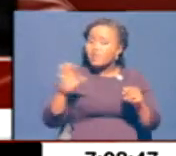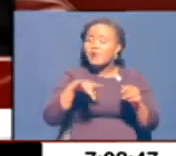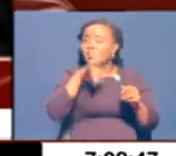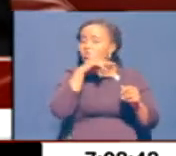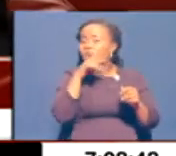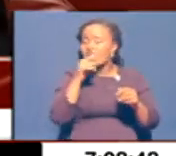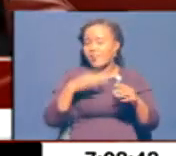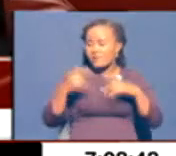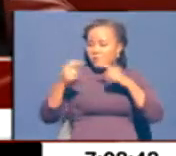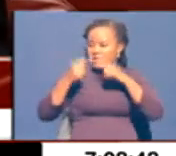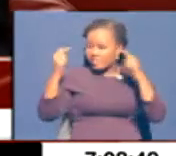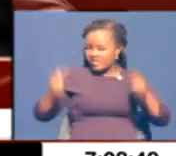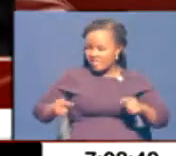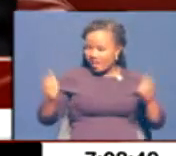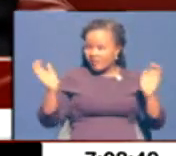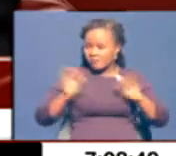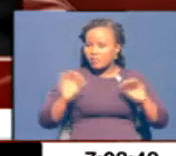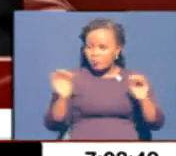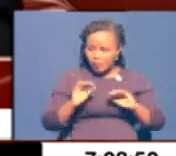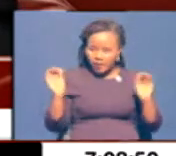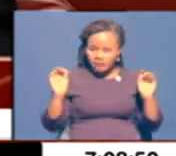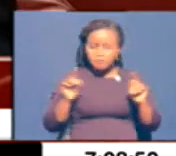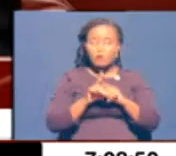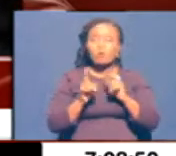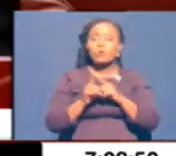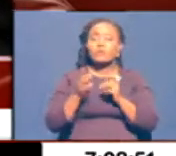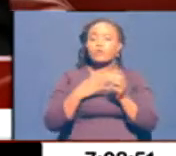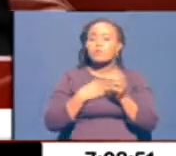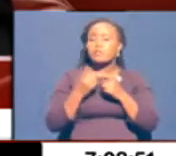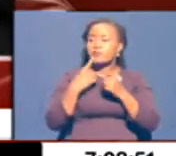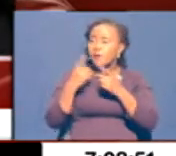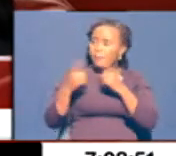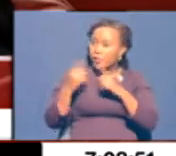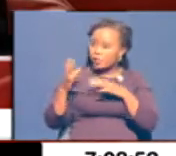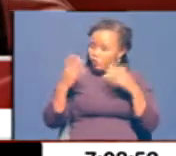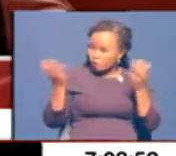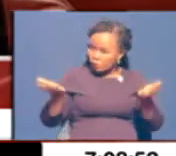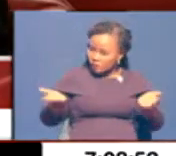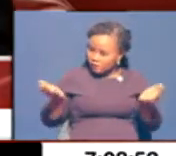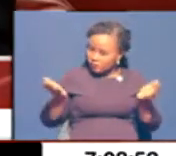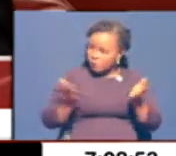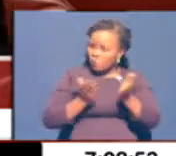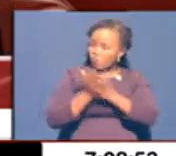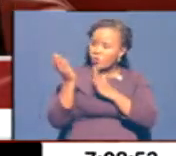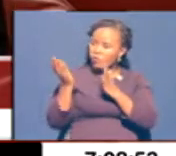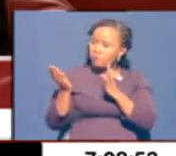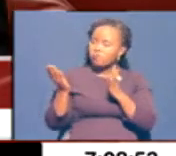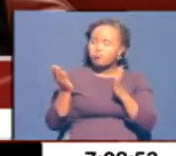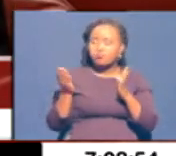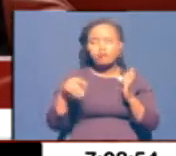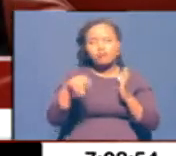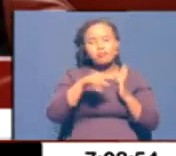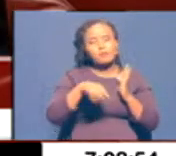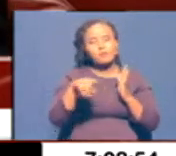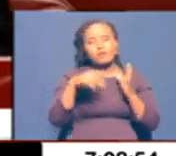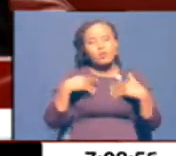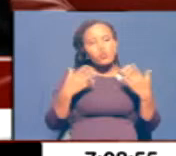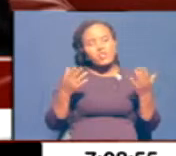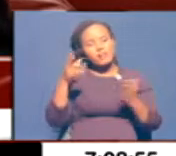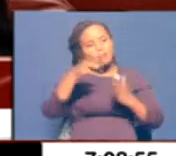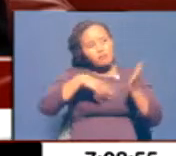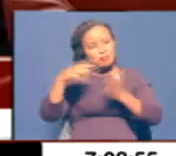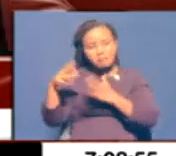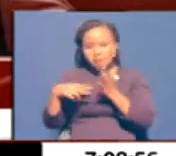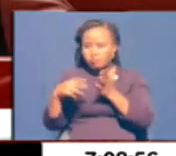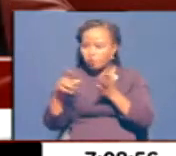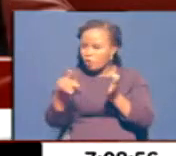deny. I also want to mention that in terms of lending, we have not lent the 15